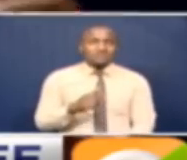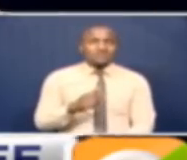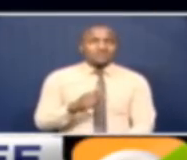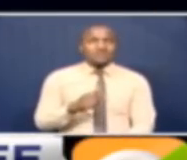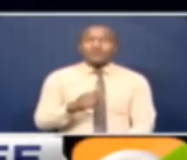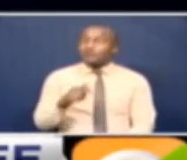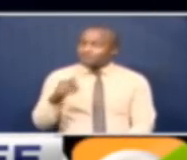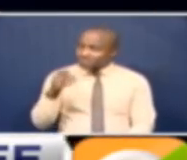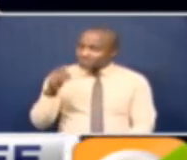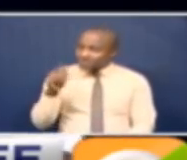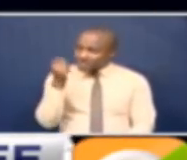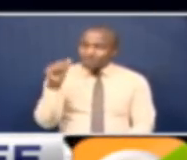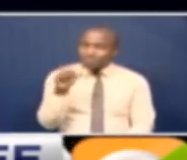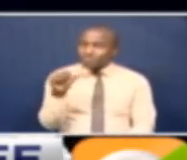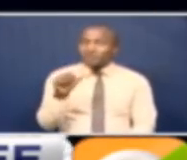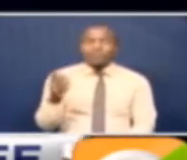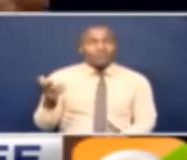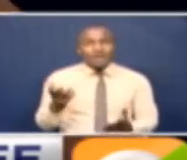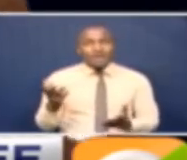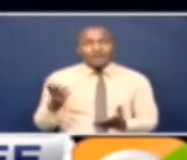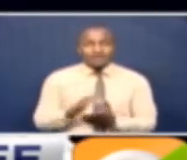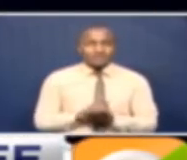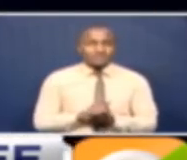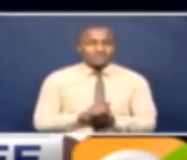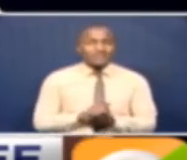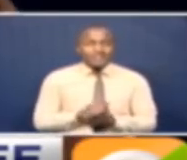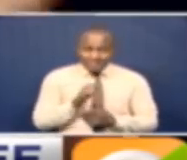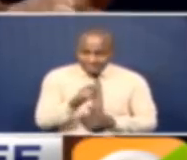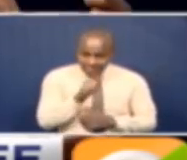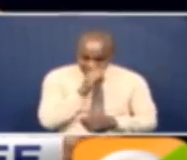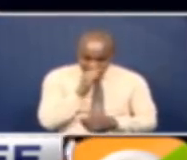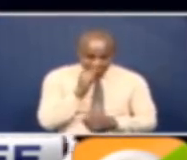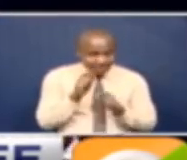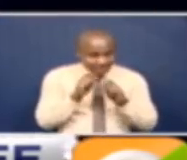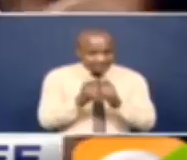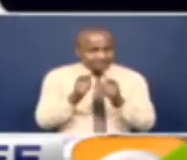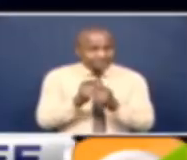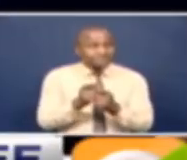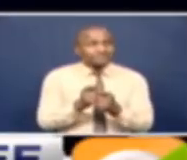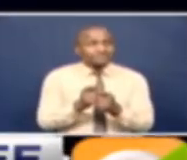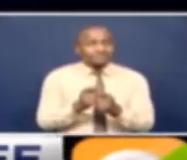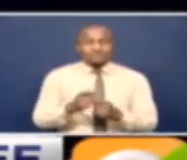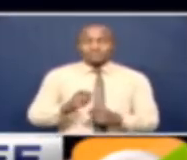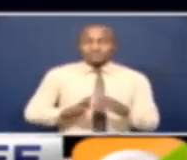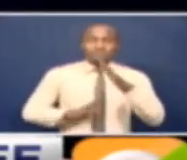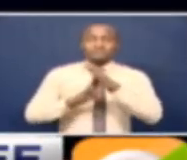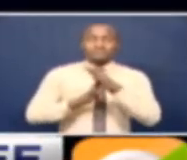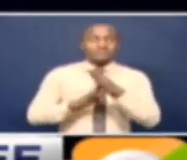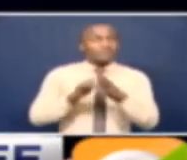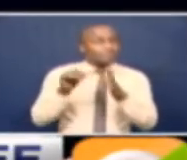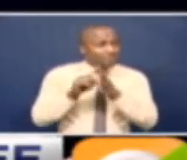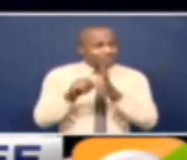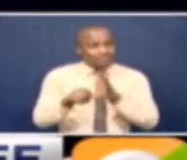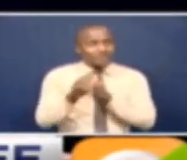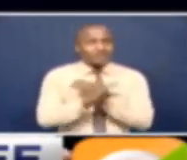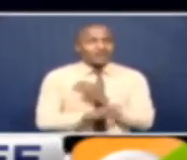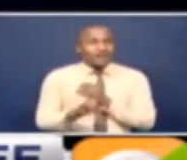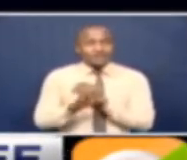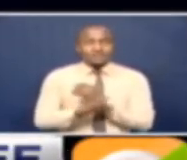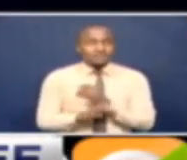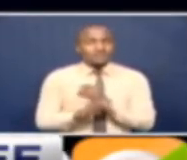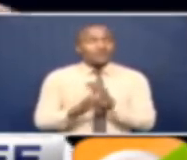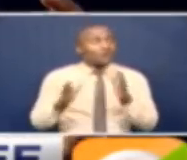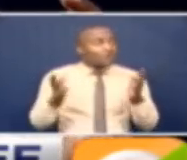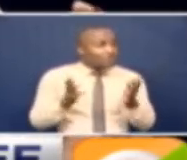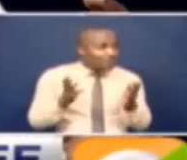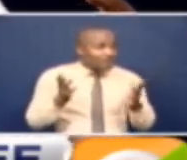ailing this nation. This is the ethnic supremacy is the biggest problem we have in this country. You know? Where